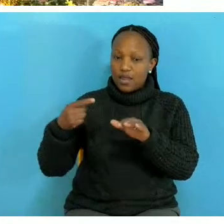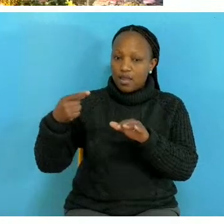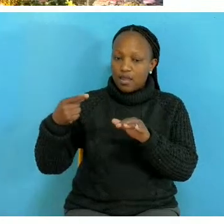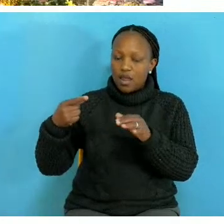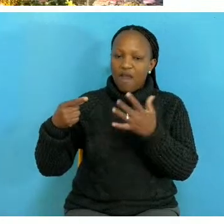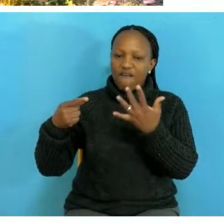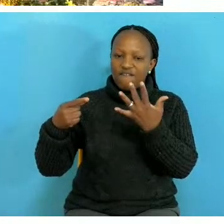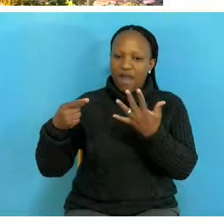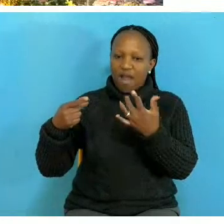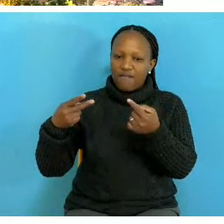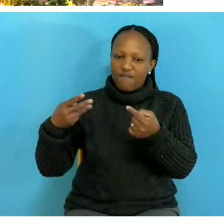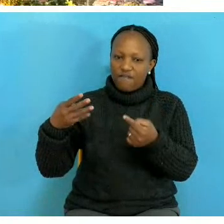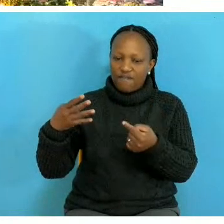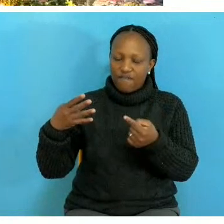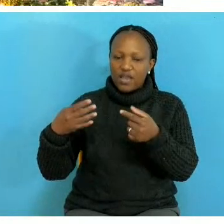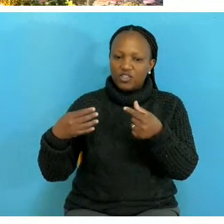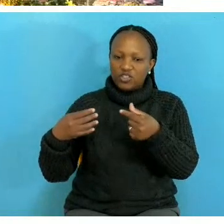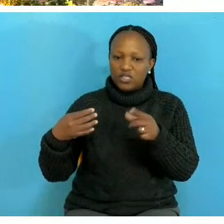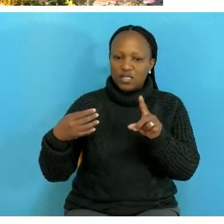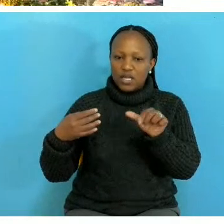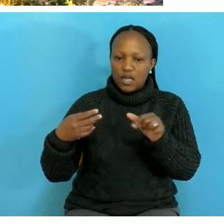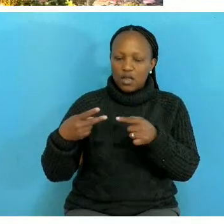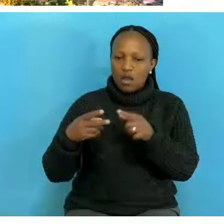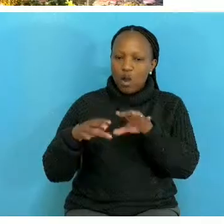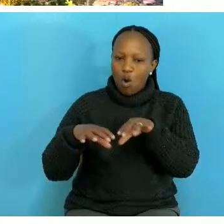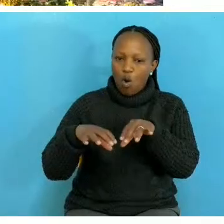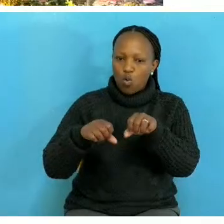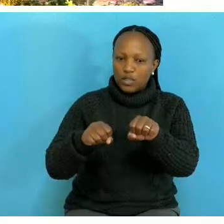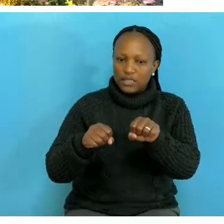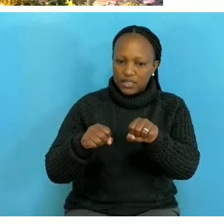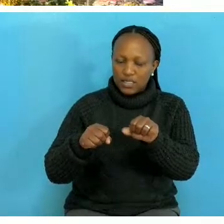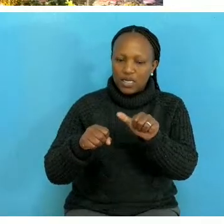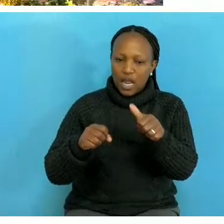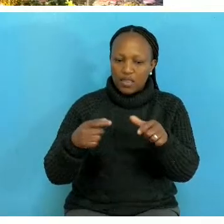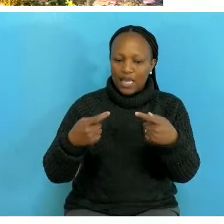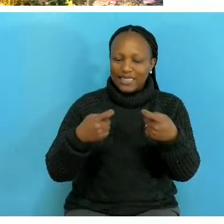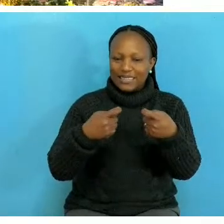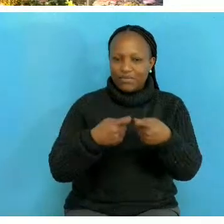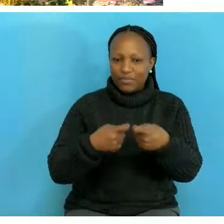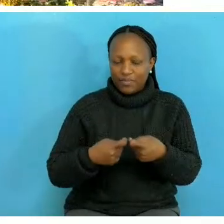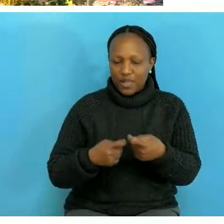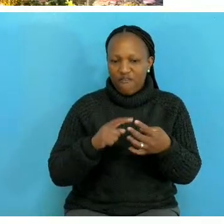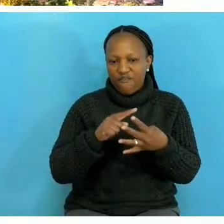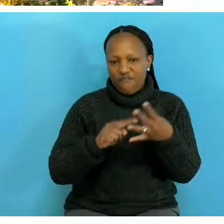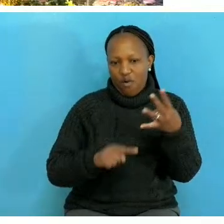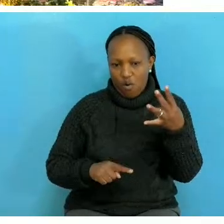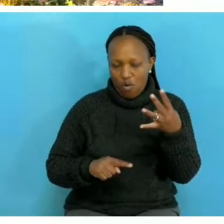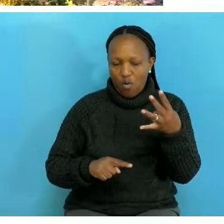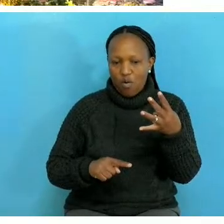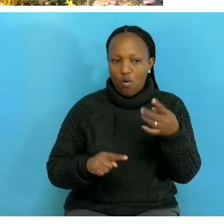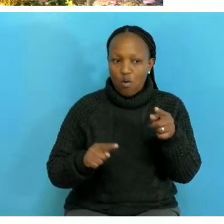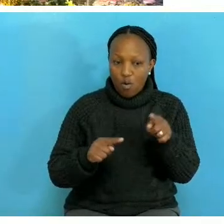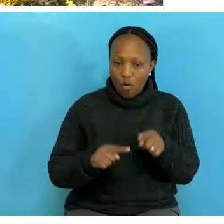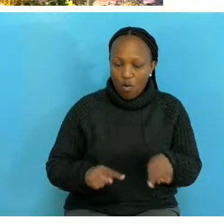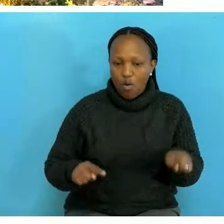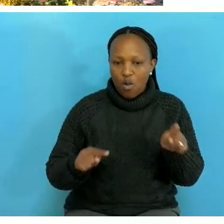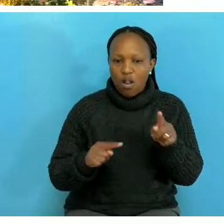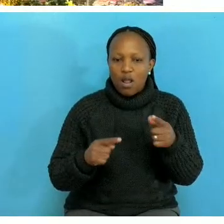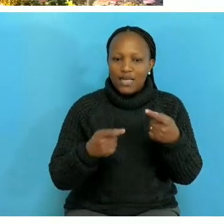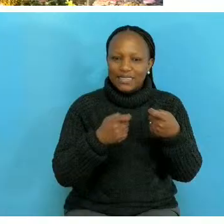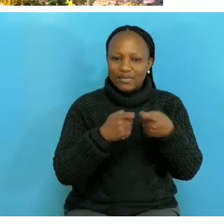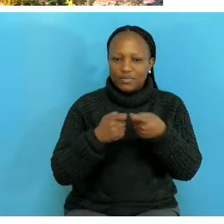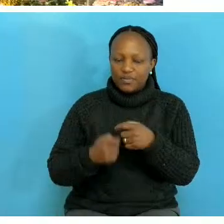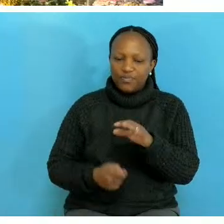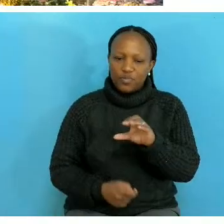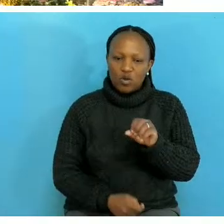GGDA Holdings, which is the holding company, and we've got 4 subsidiaries. Our subsidiaries are Cornhill, which